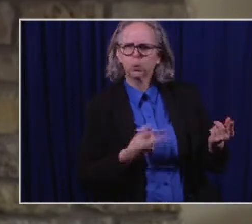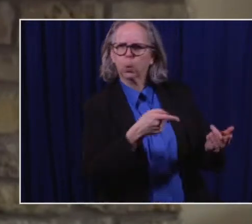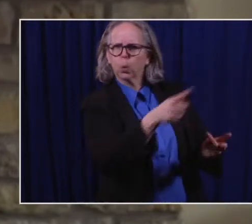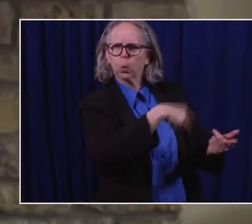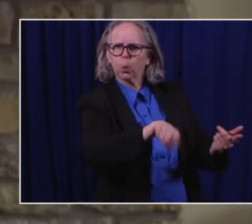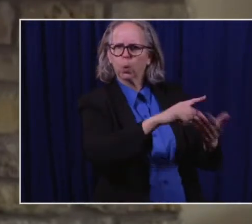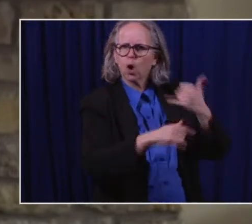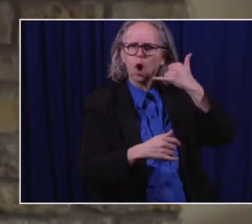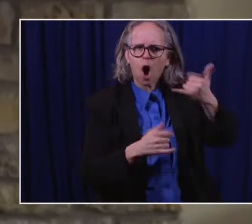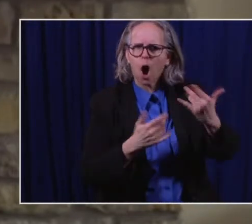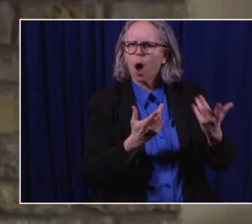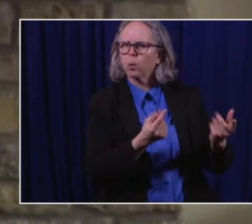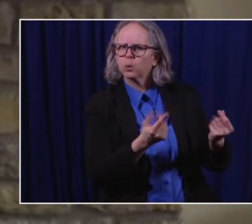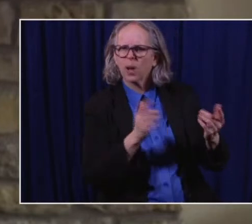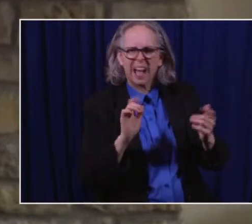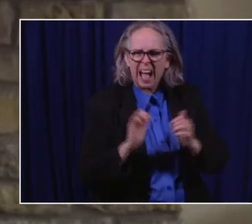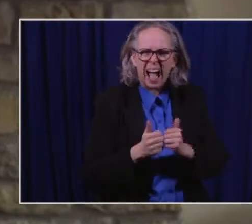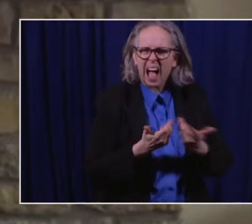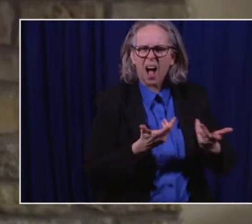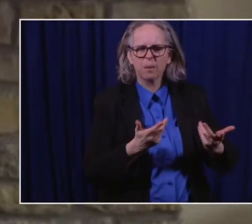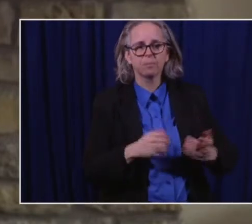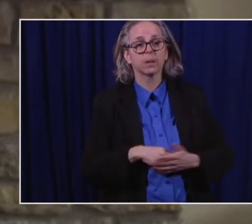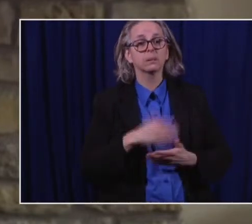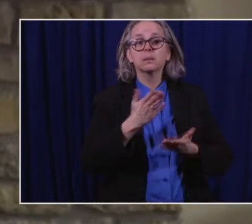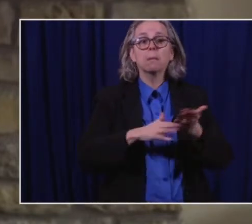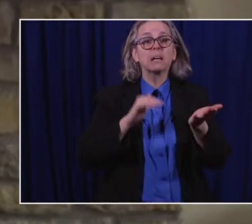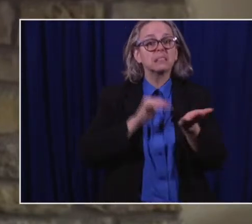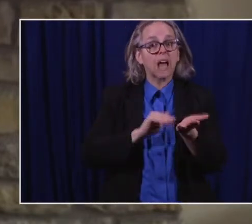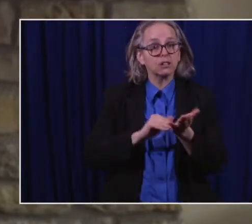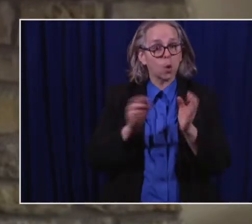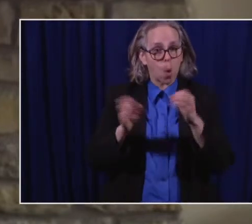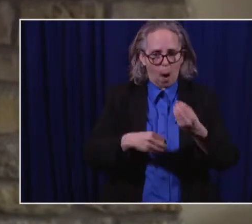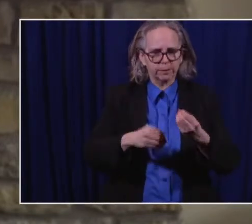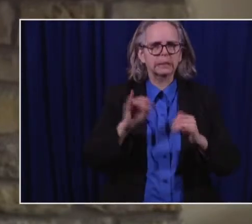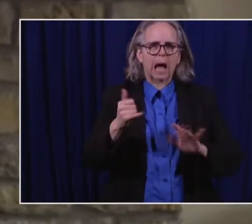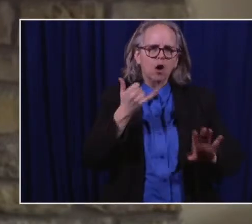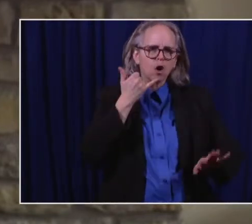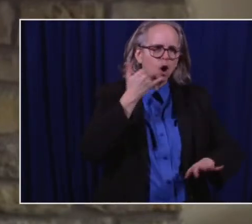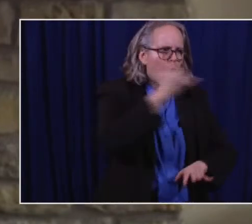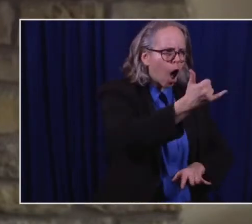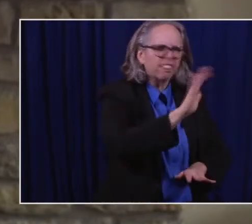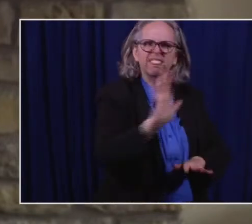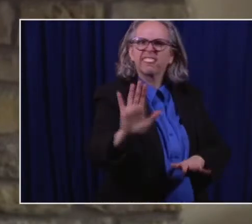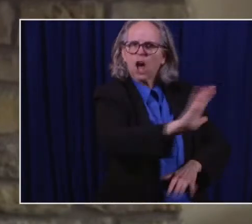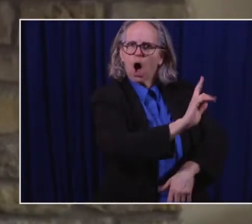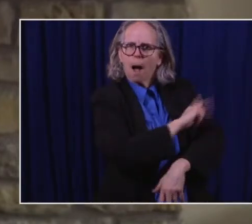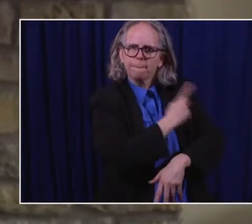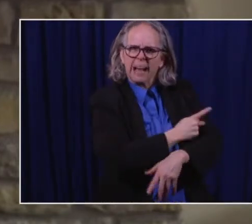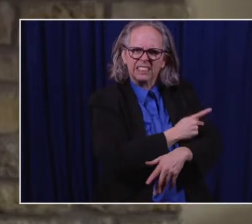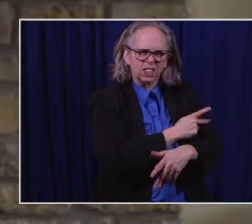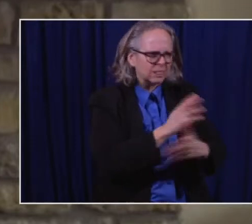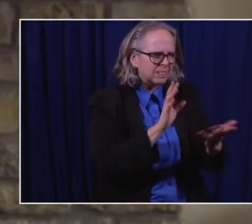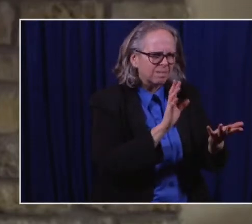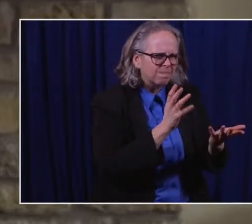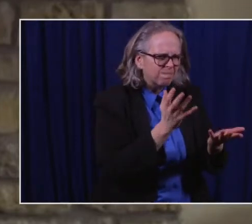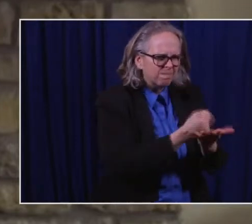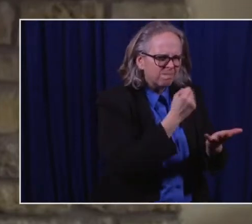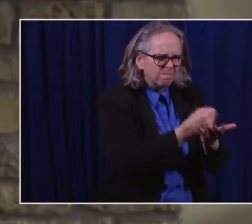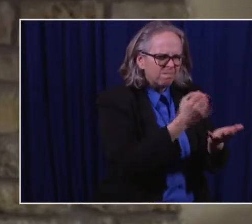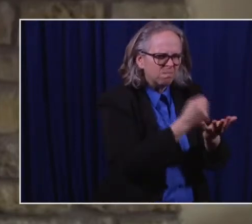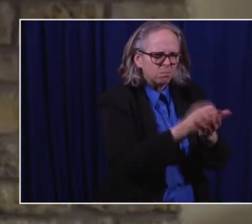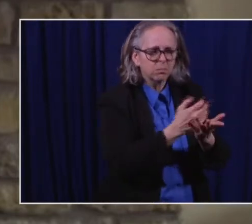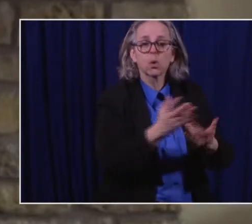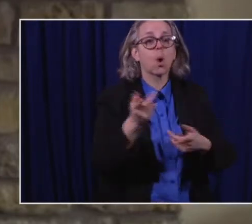doctors' offices are literally calling people. We're having some hospitals are doing that. Health